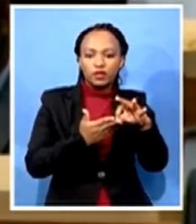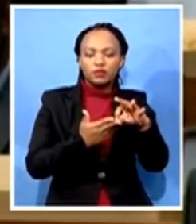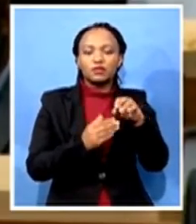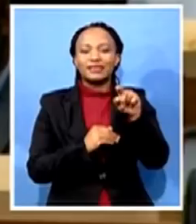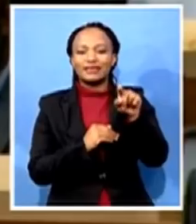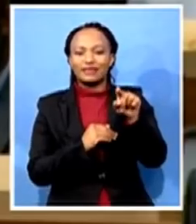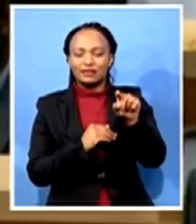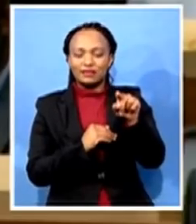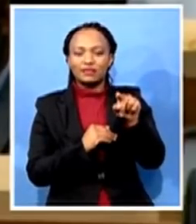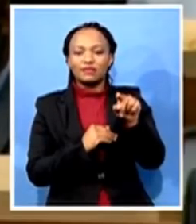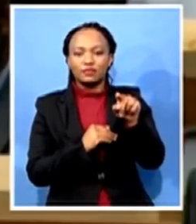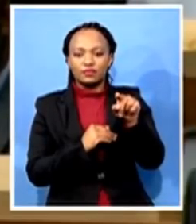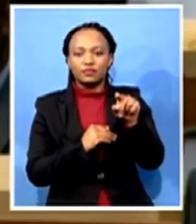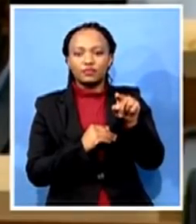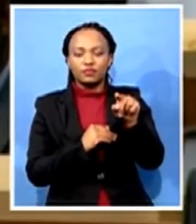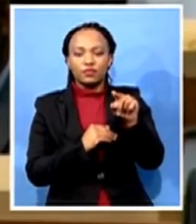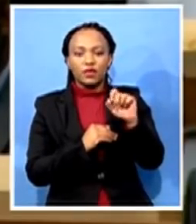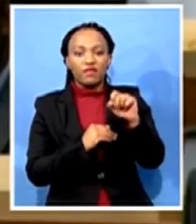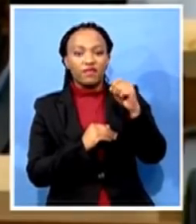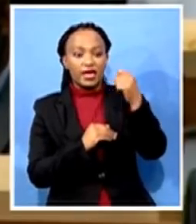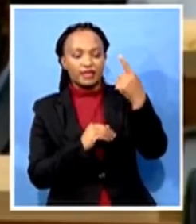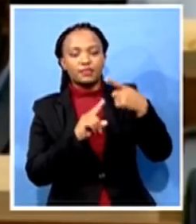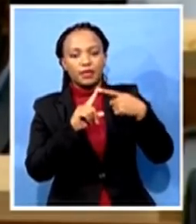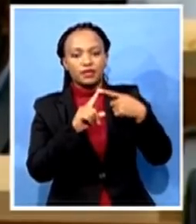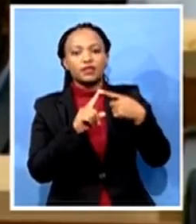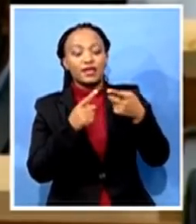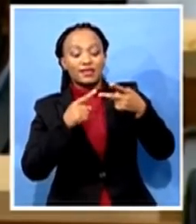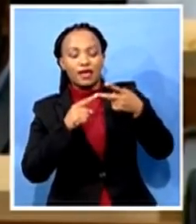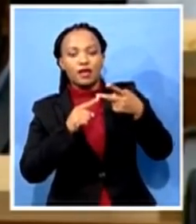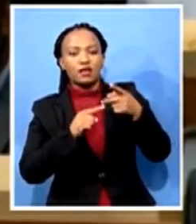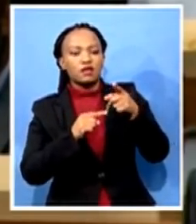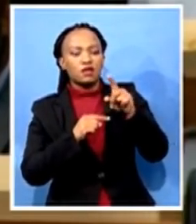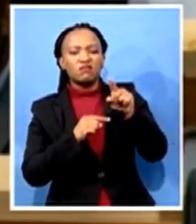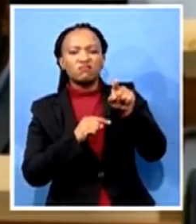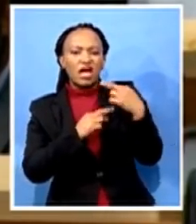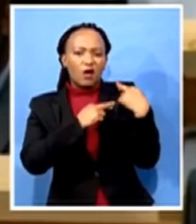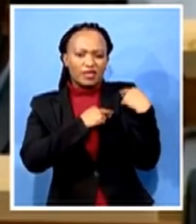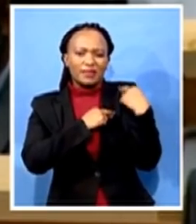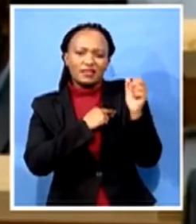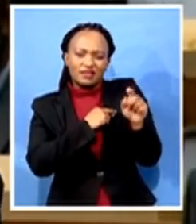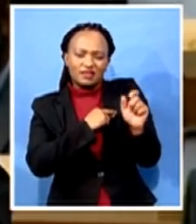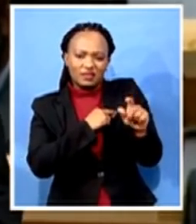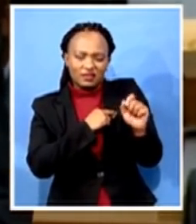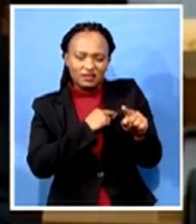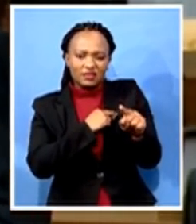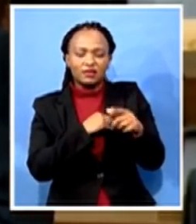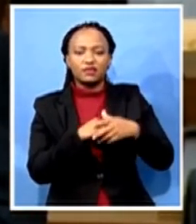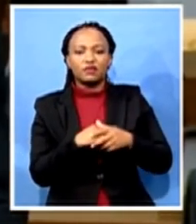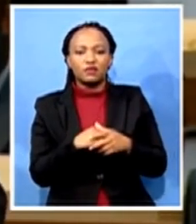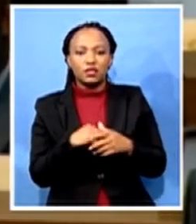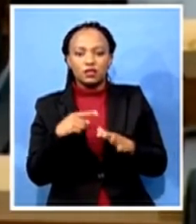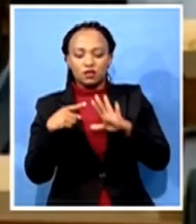and the second is the question of accountability, and it's really those issues that we'll be largely covering.